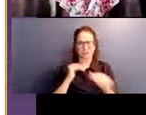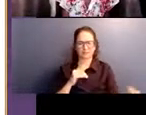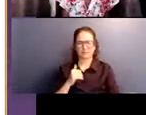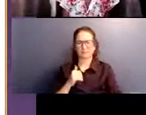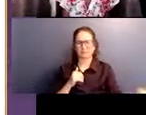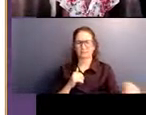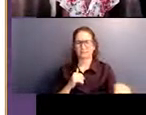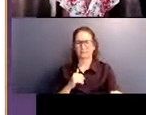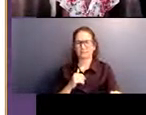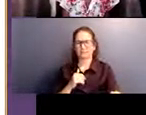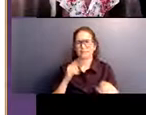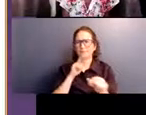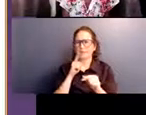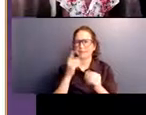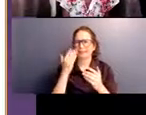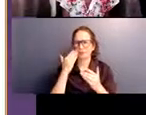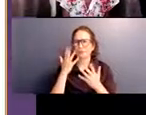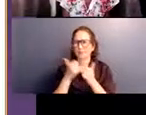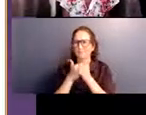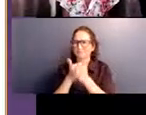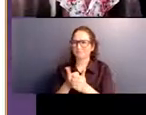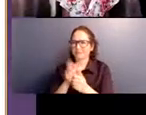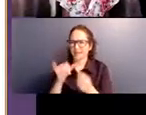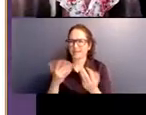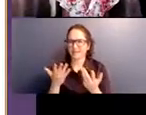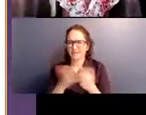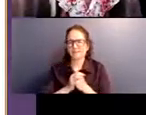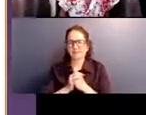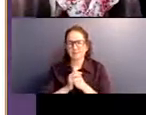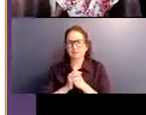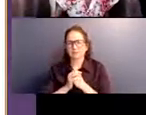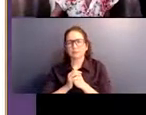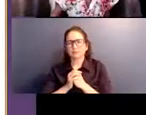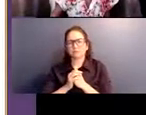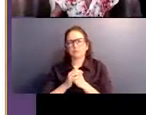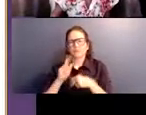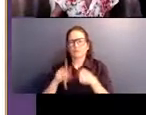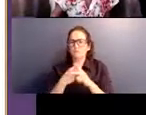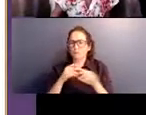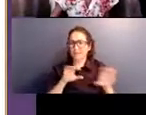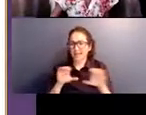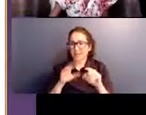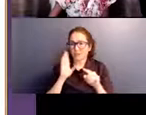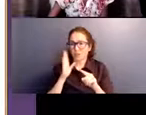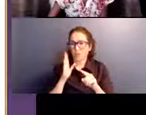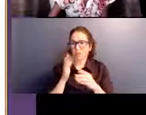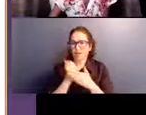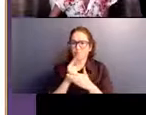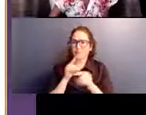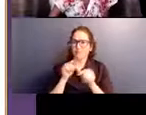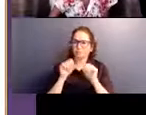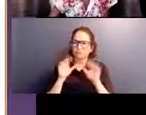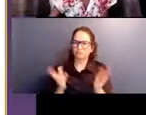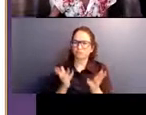And, you know, you want to move on from there. What kind of activity would keep encouraging in them